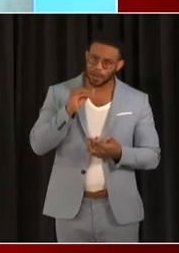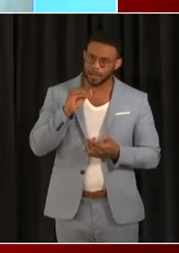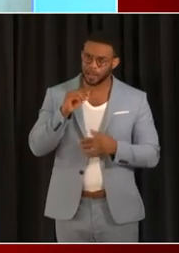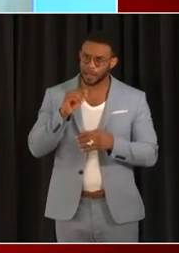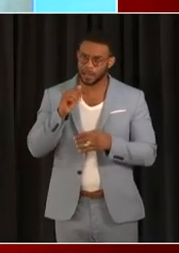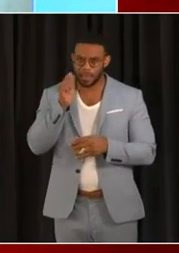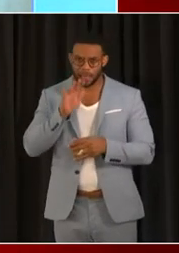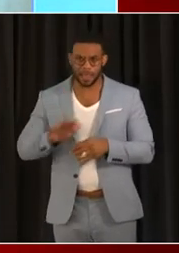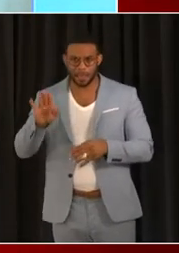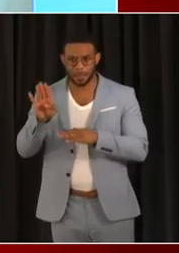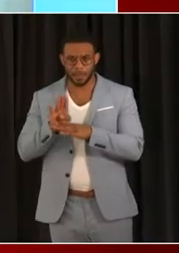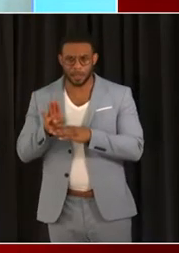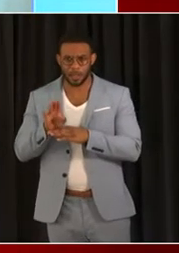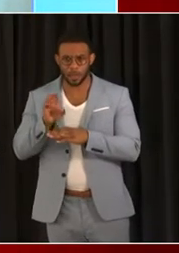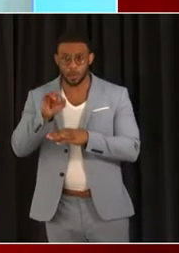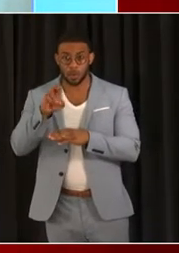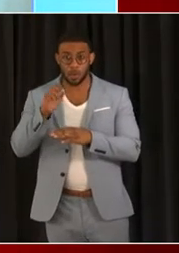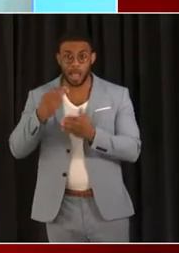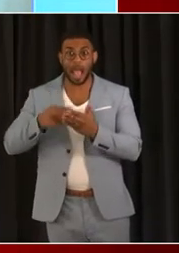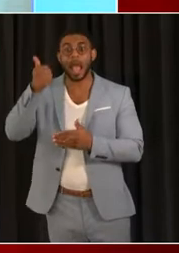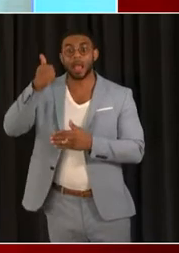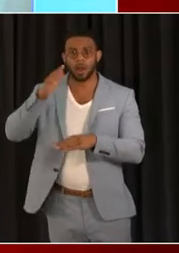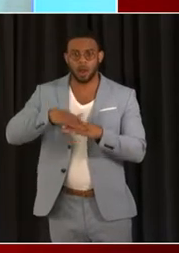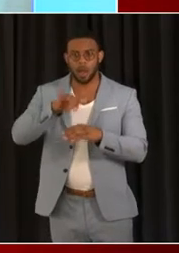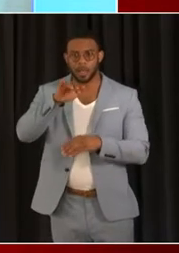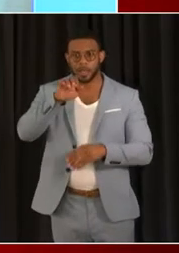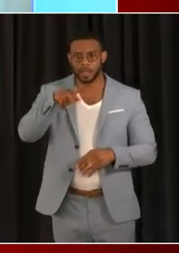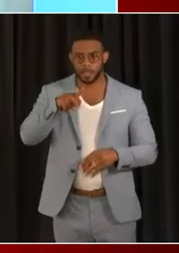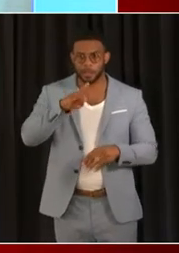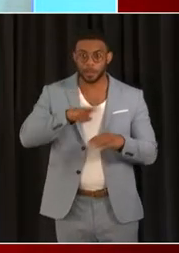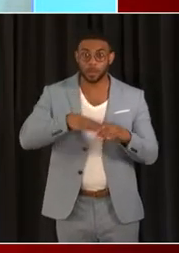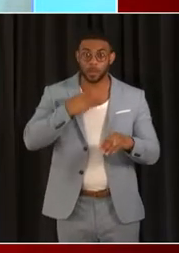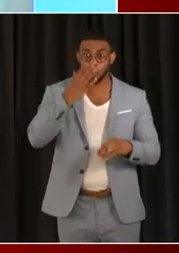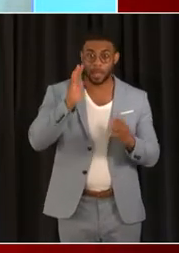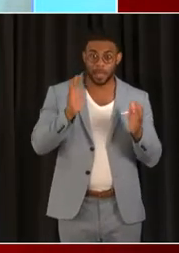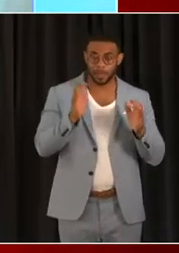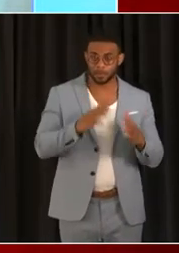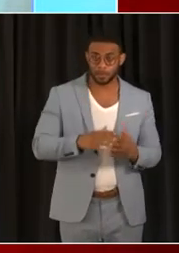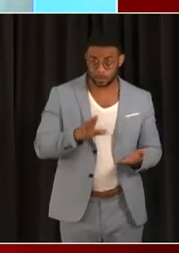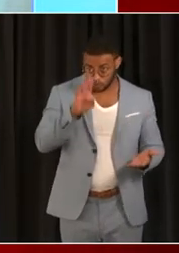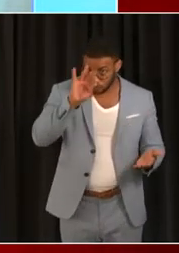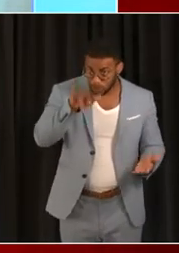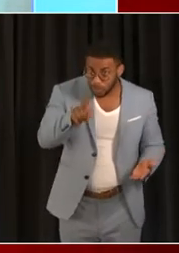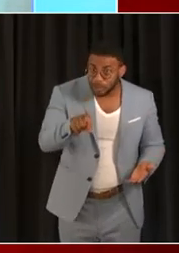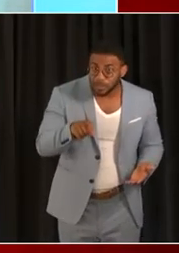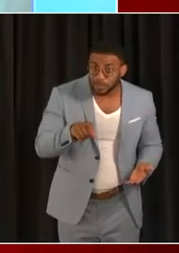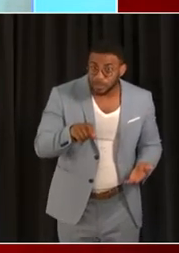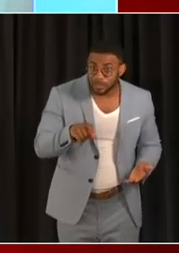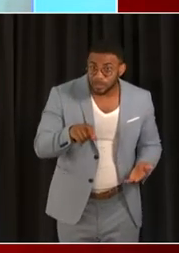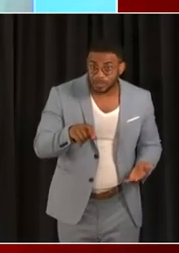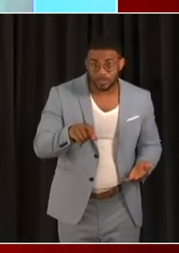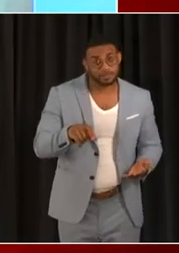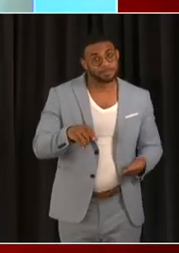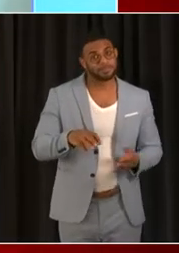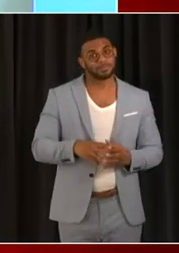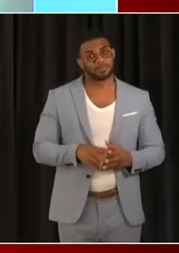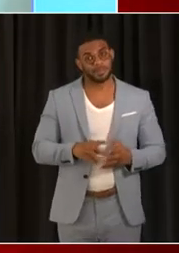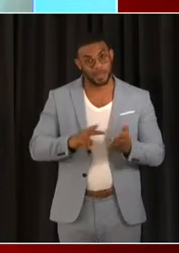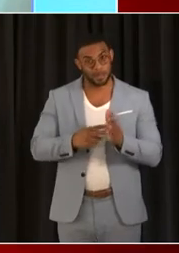brown, and Asian businesses score higher on Yelp than their white counterparts in